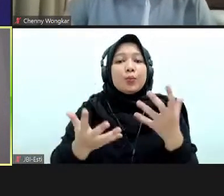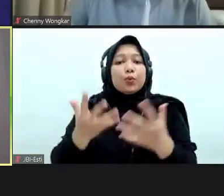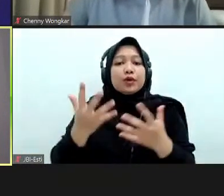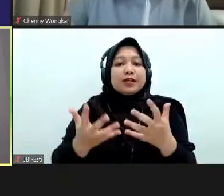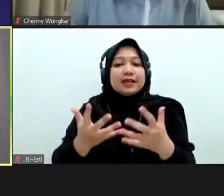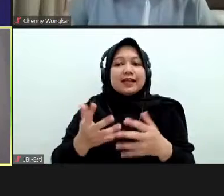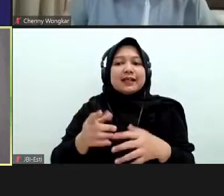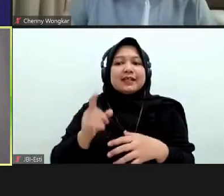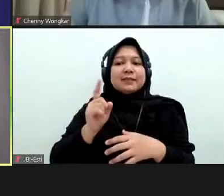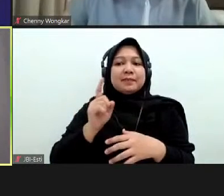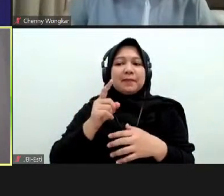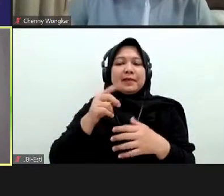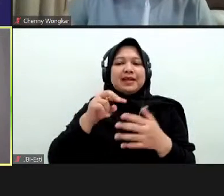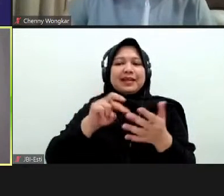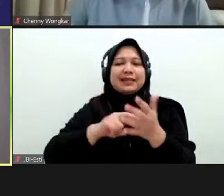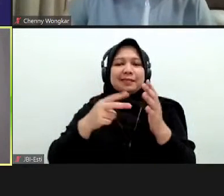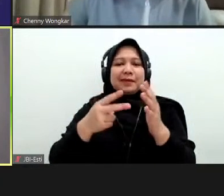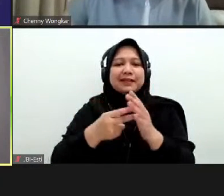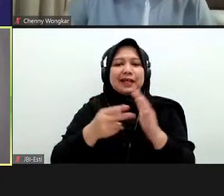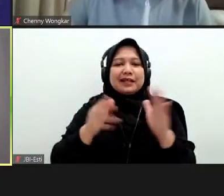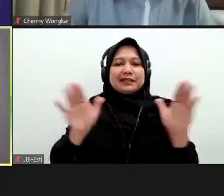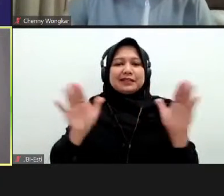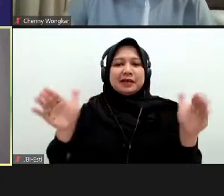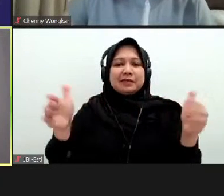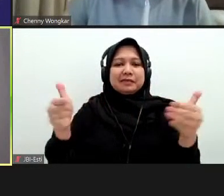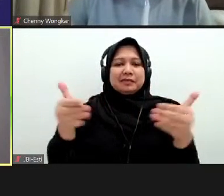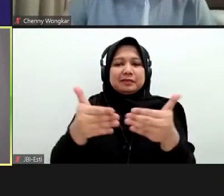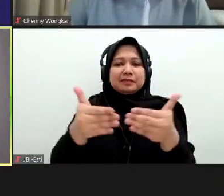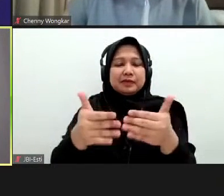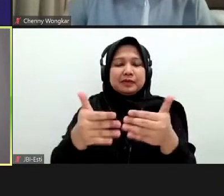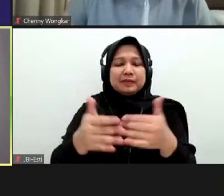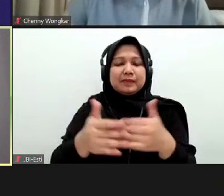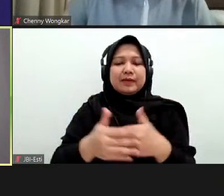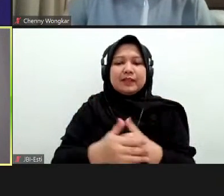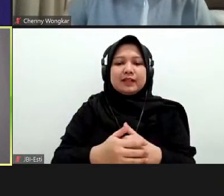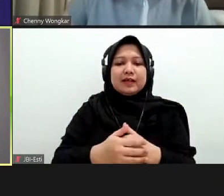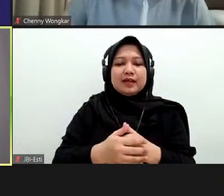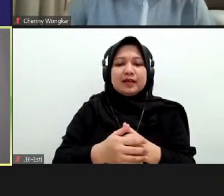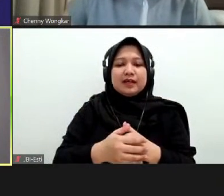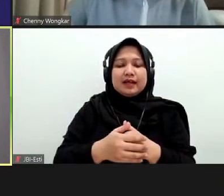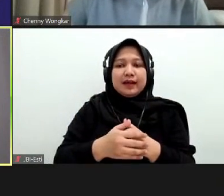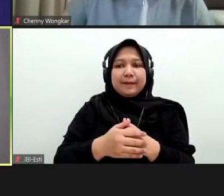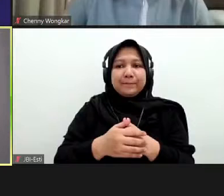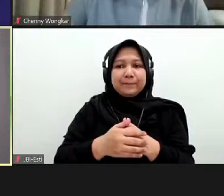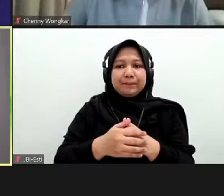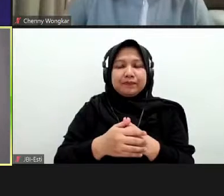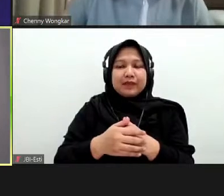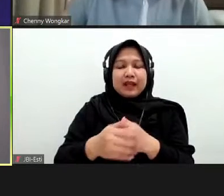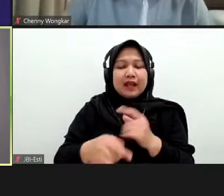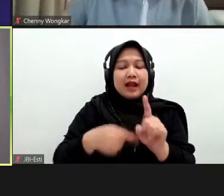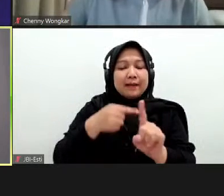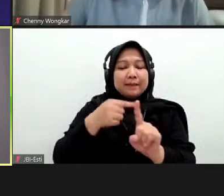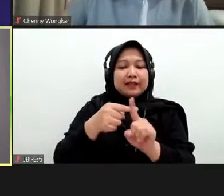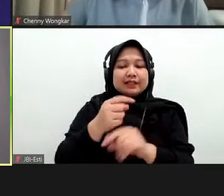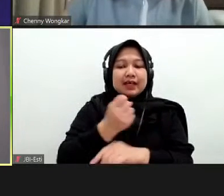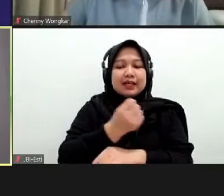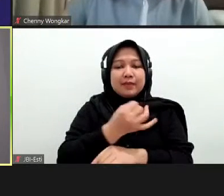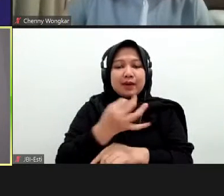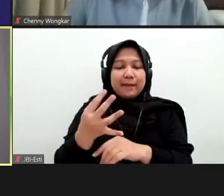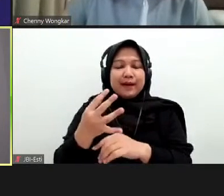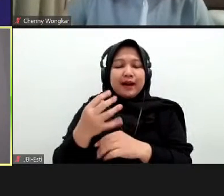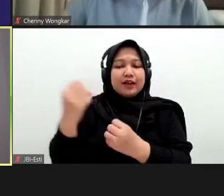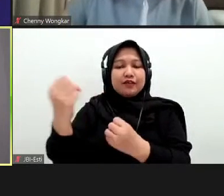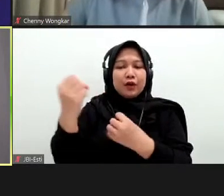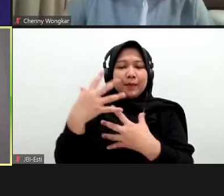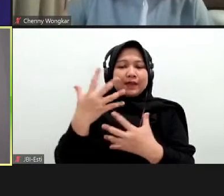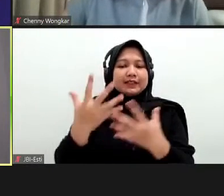and policies. And also, like what I mentioned, financial institutions also have a role related to this, because sometimes